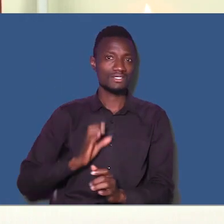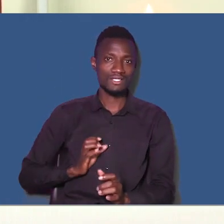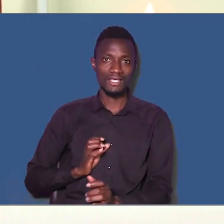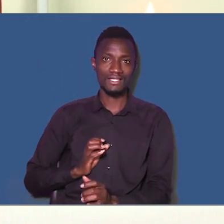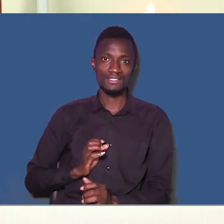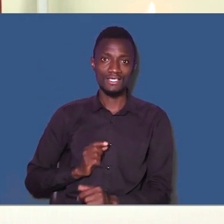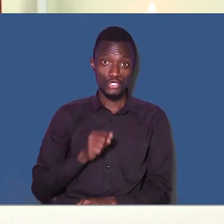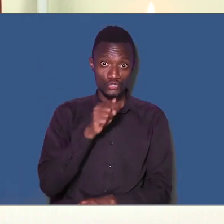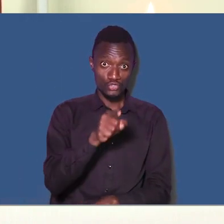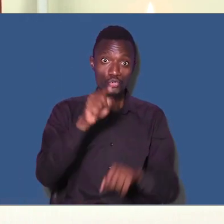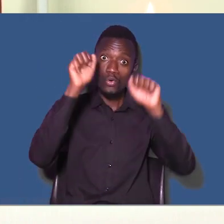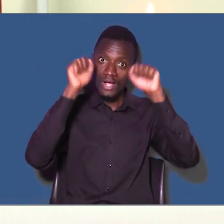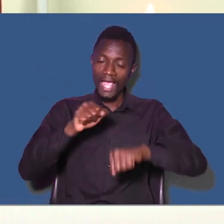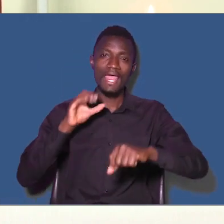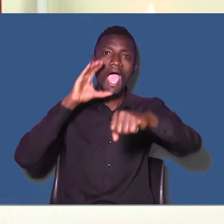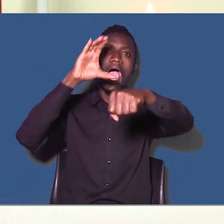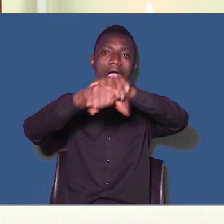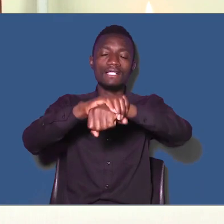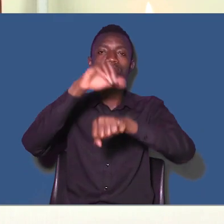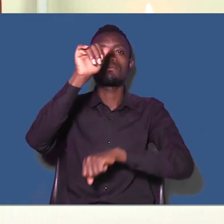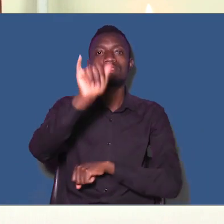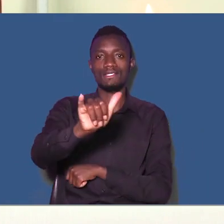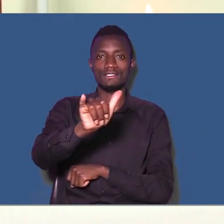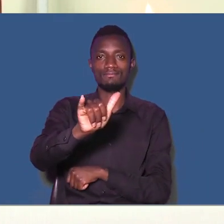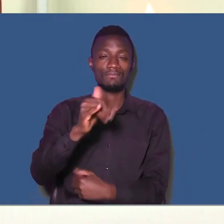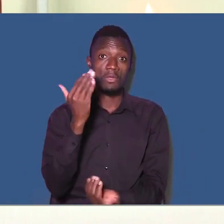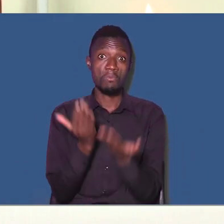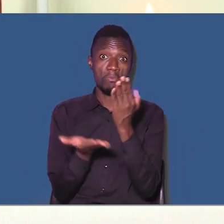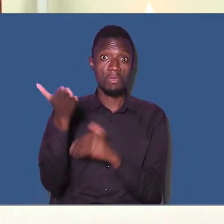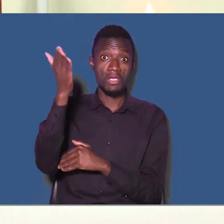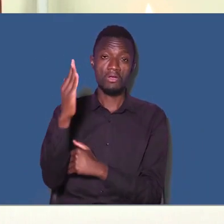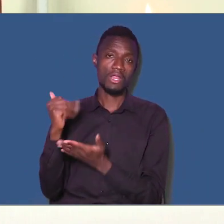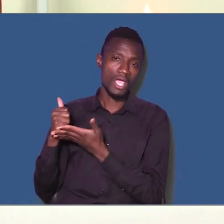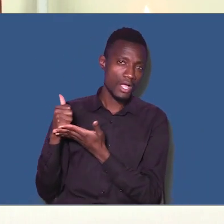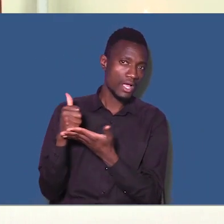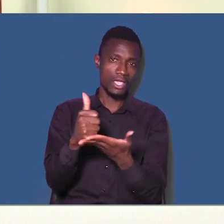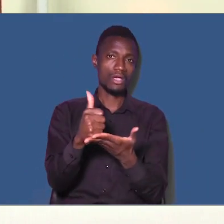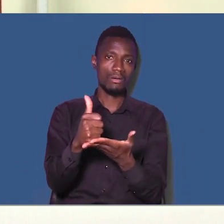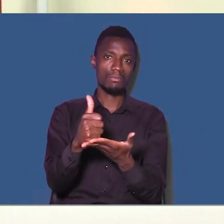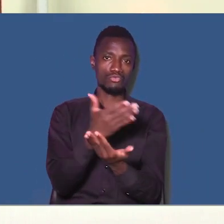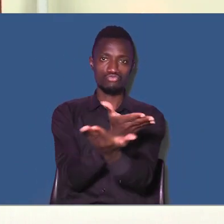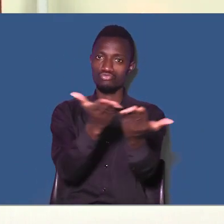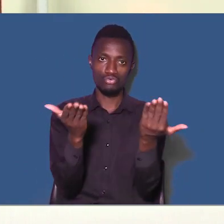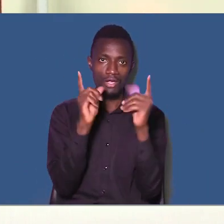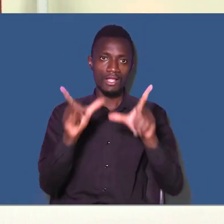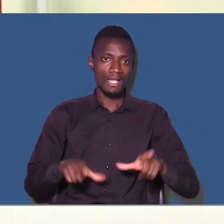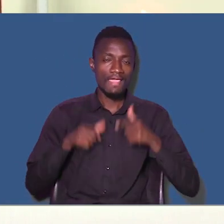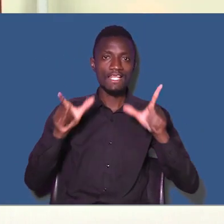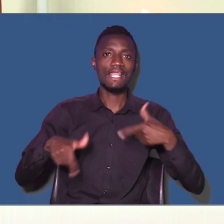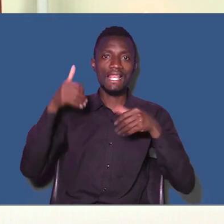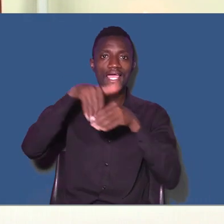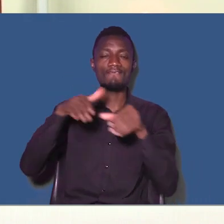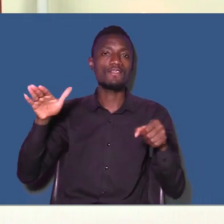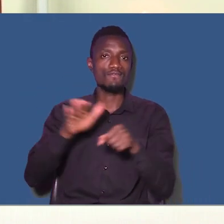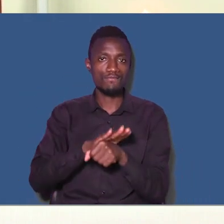can achieve such a life. May God help us to live lives that are pleasing to him, so that